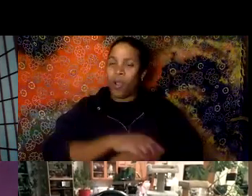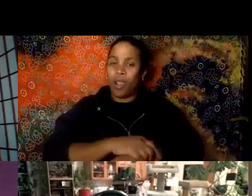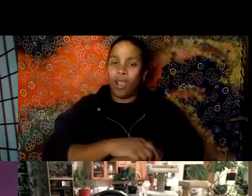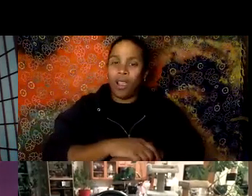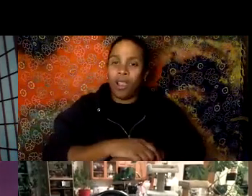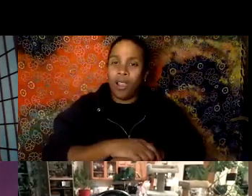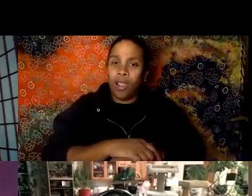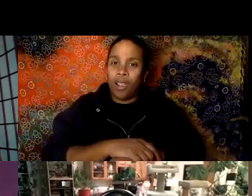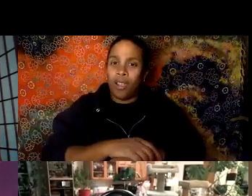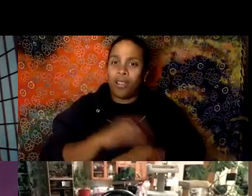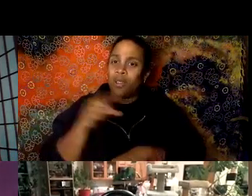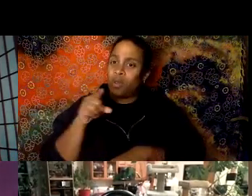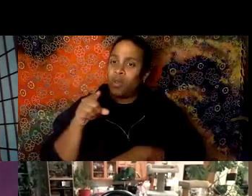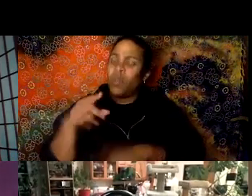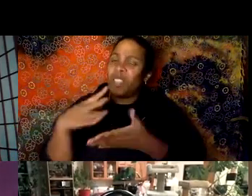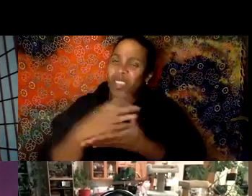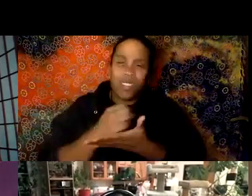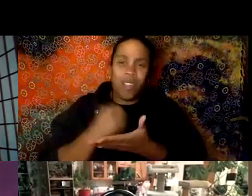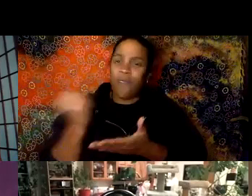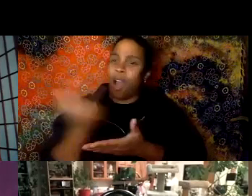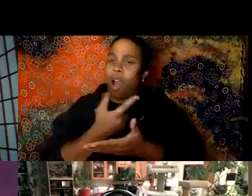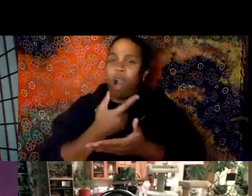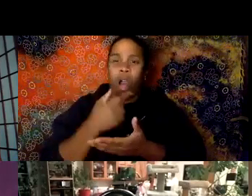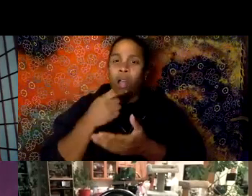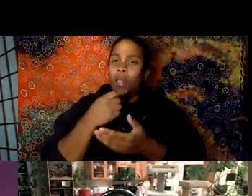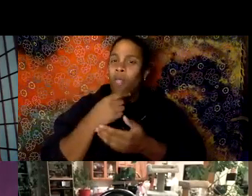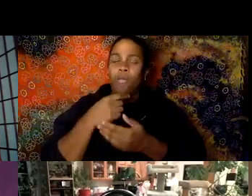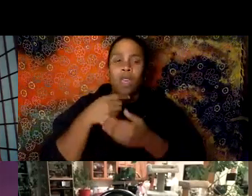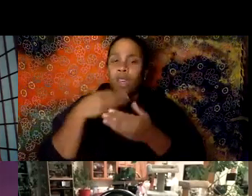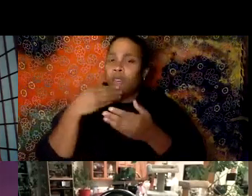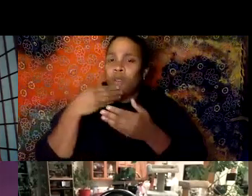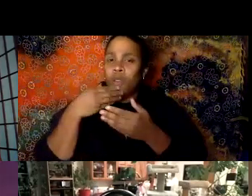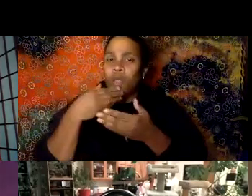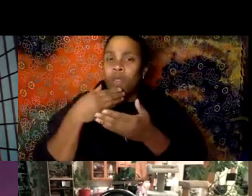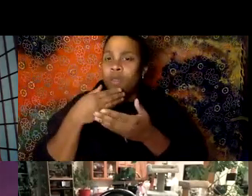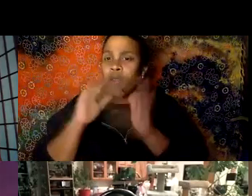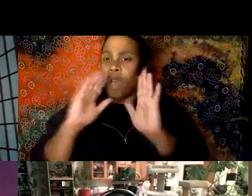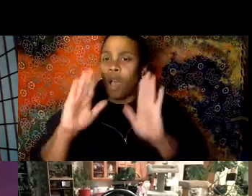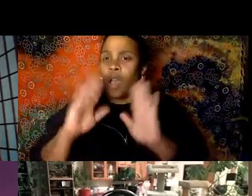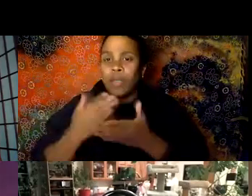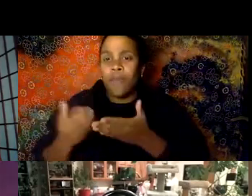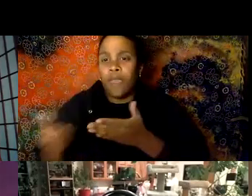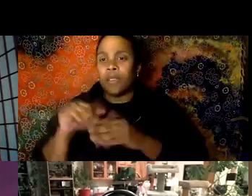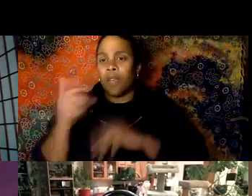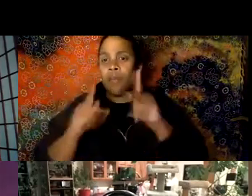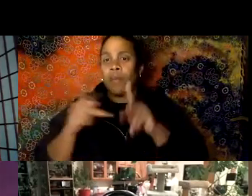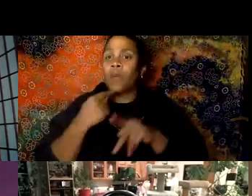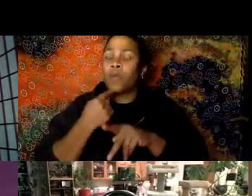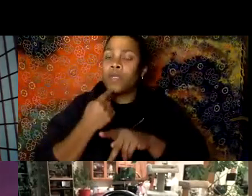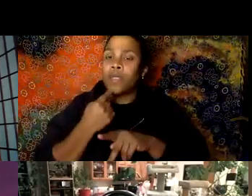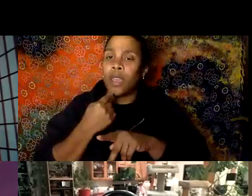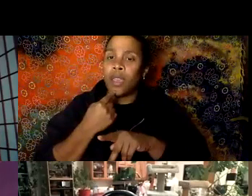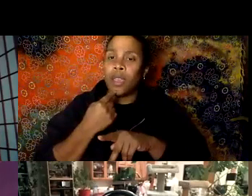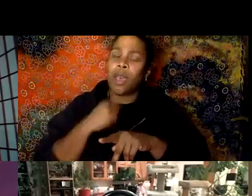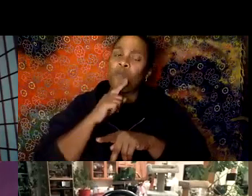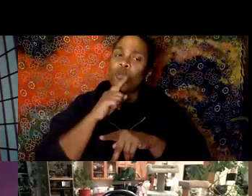You're so deserving of all these lovely things that people are saying, and you're deserving of so much more of these lovely things. So thrilled to work with you